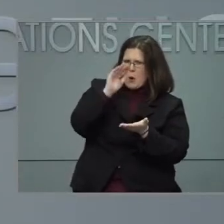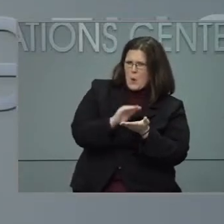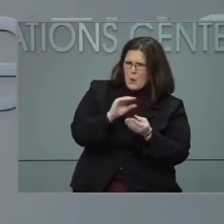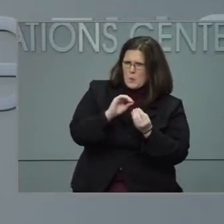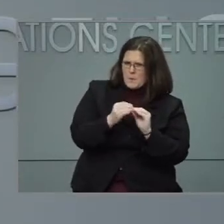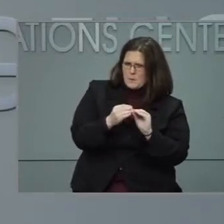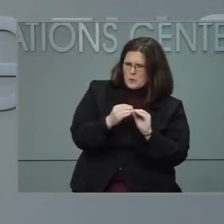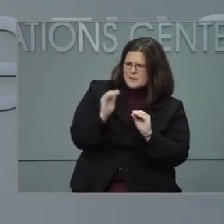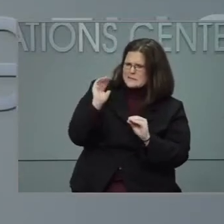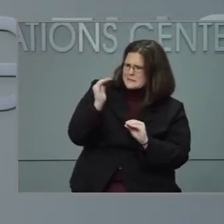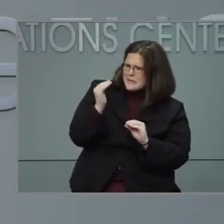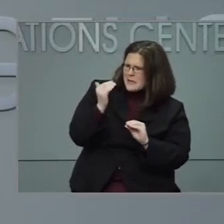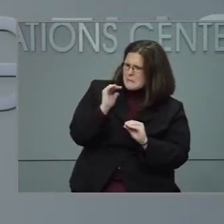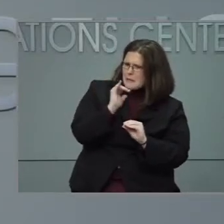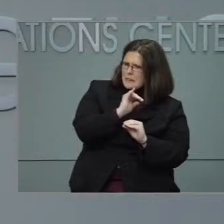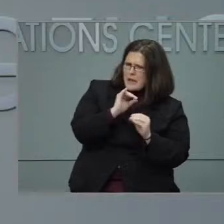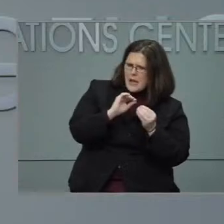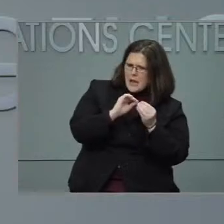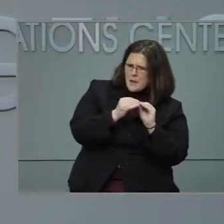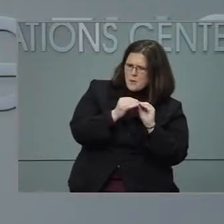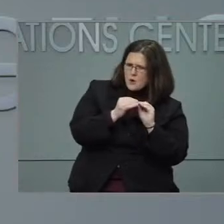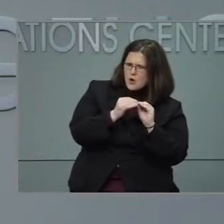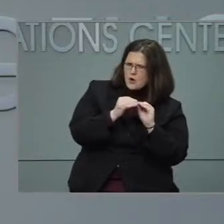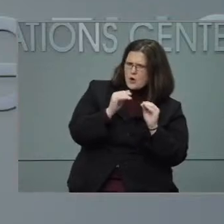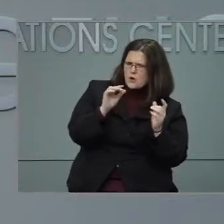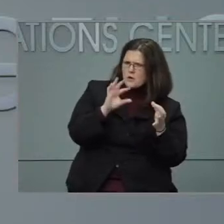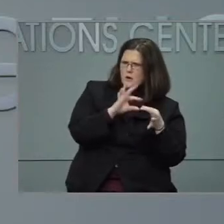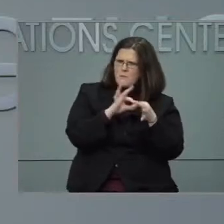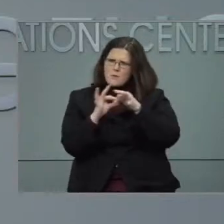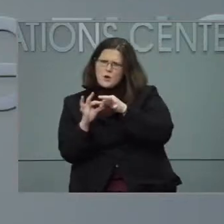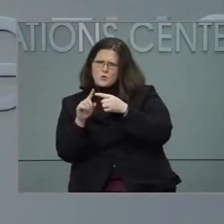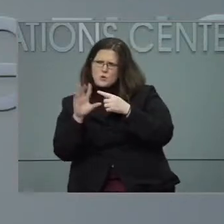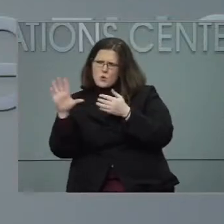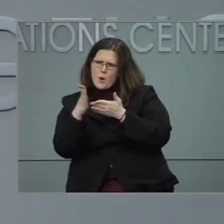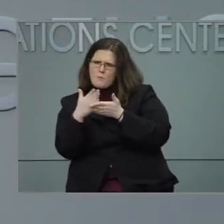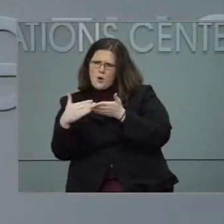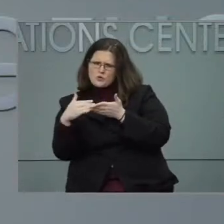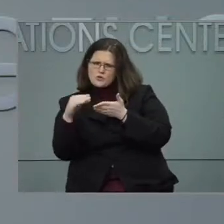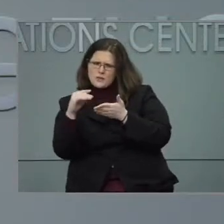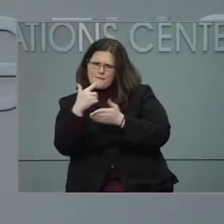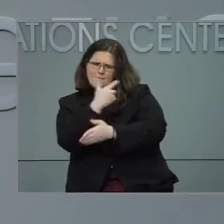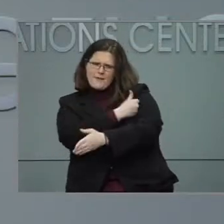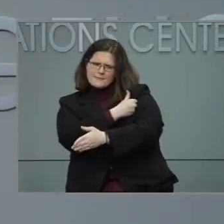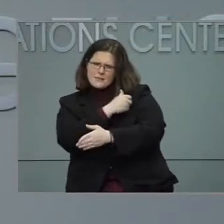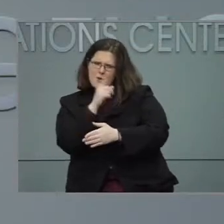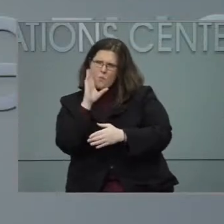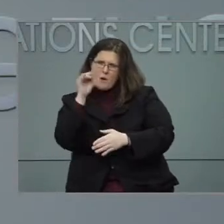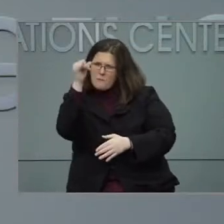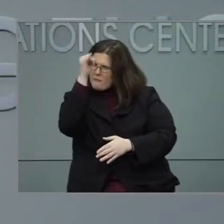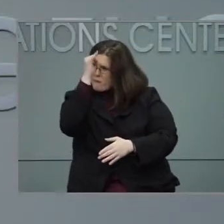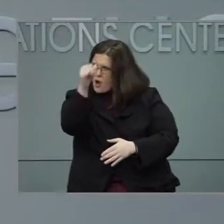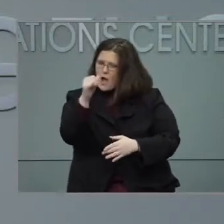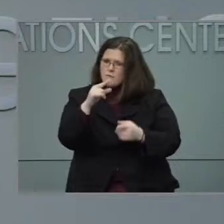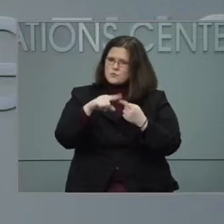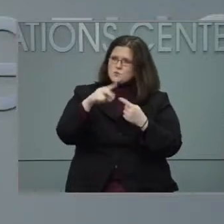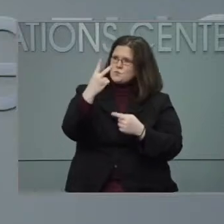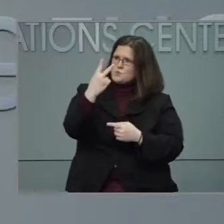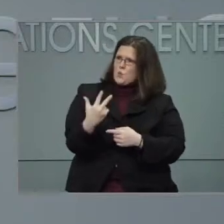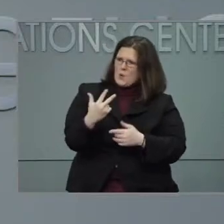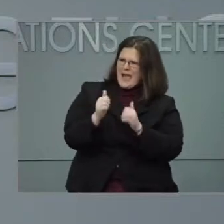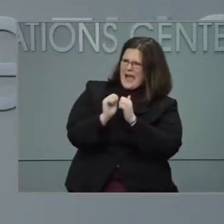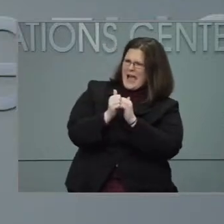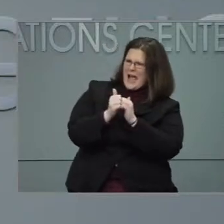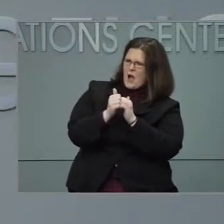that percent partially vaccinated number, it would take forever to get to 2/3 if it continued at this progress.